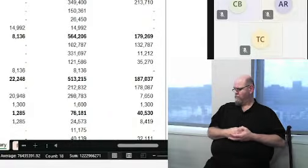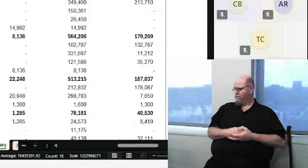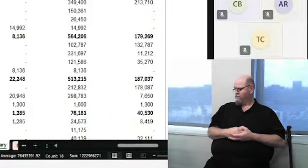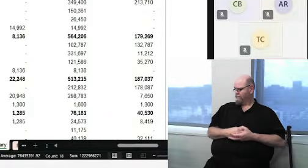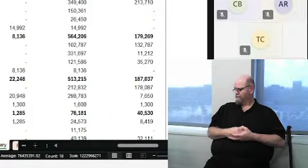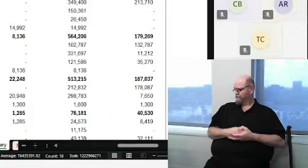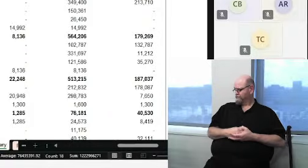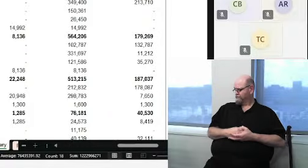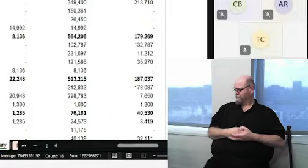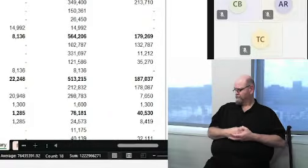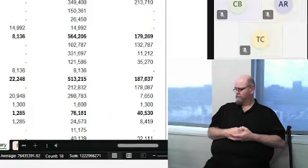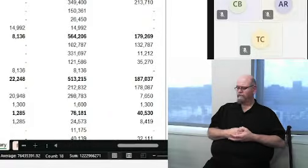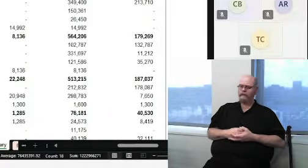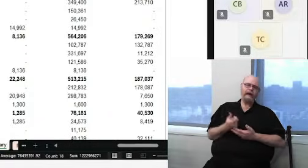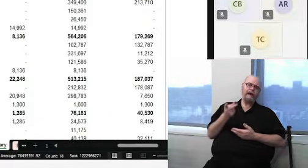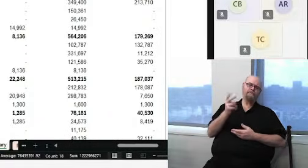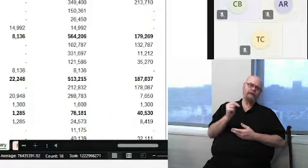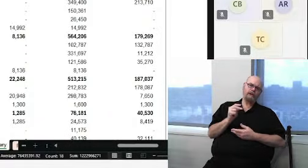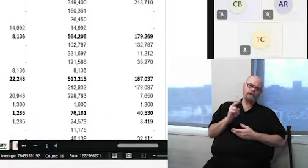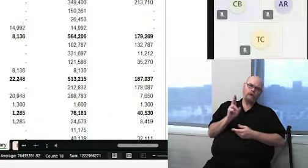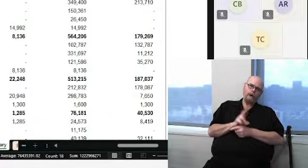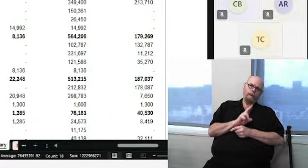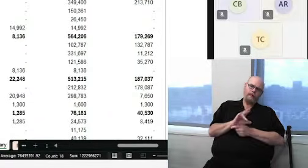then you're applying that